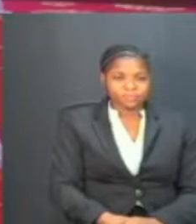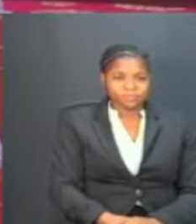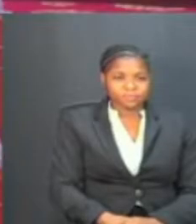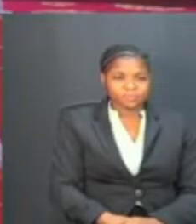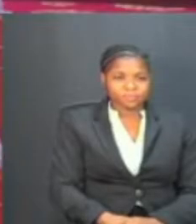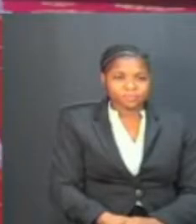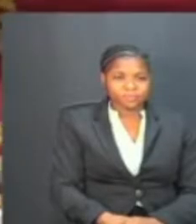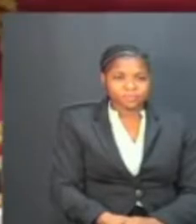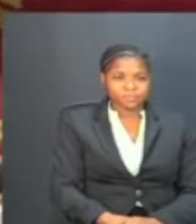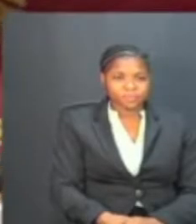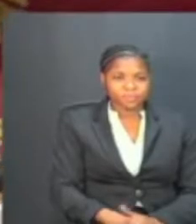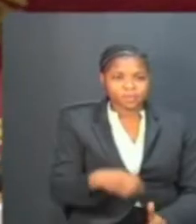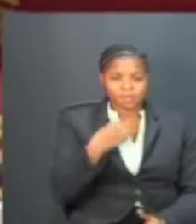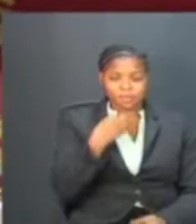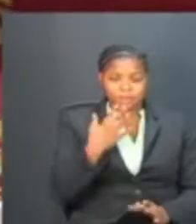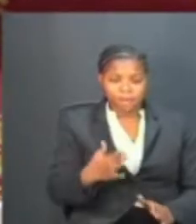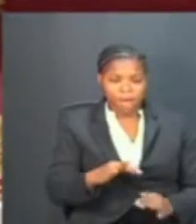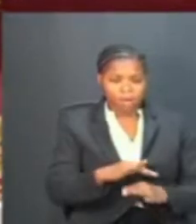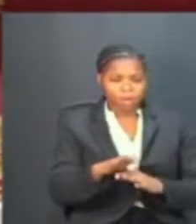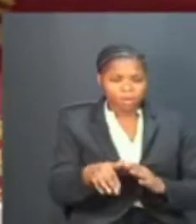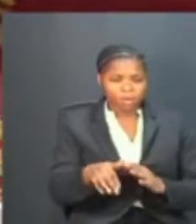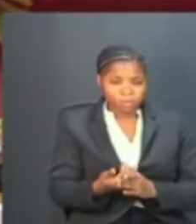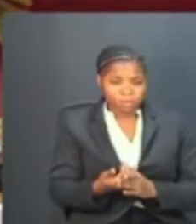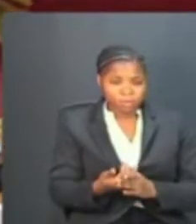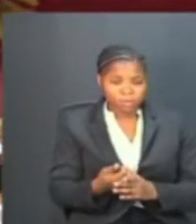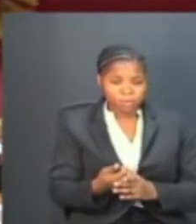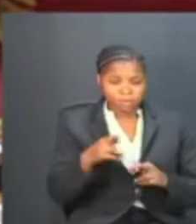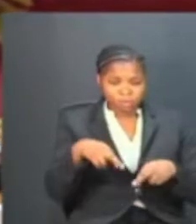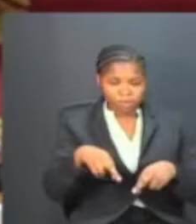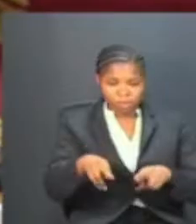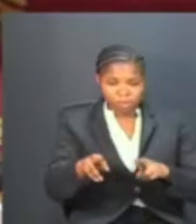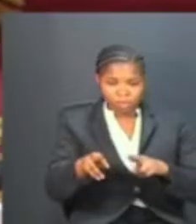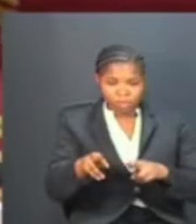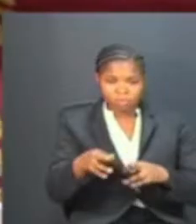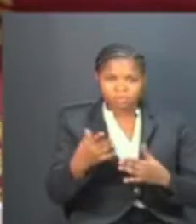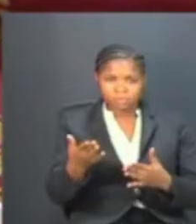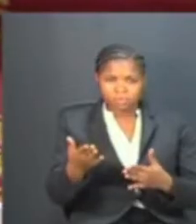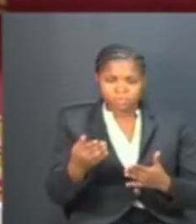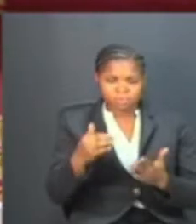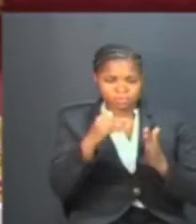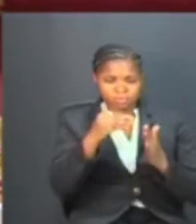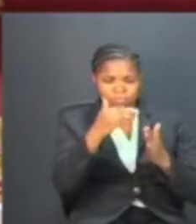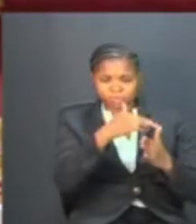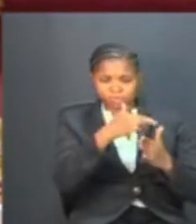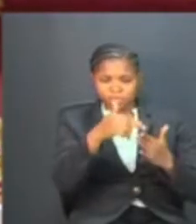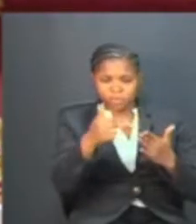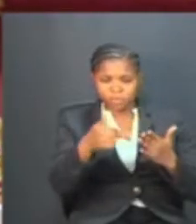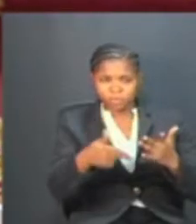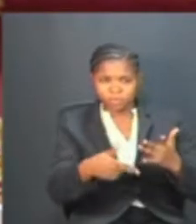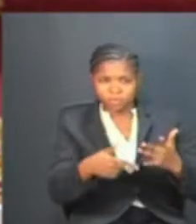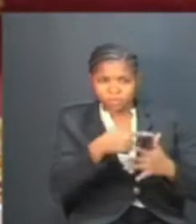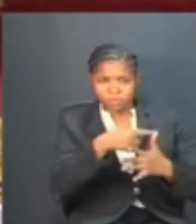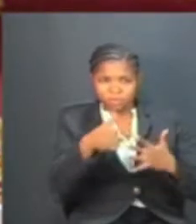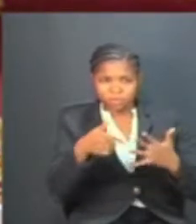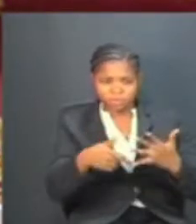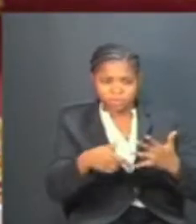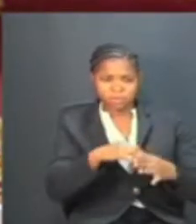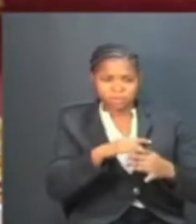the above named roads are all in the KJB district of the OT